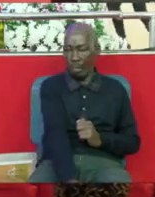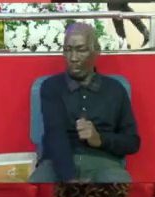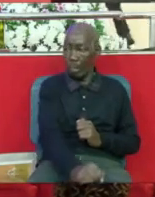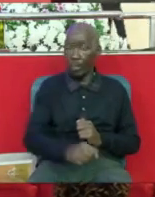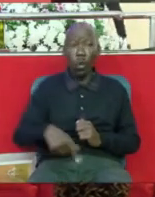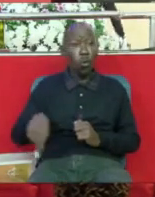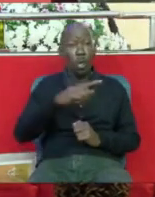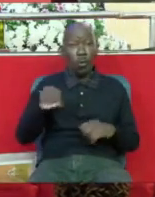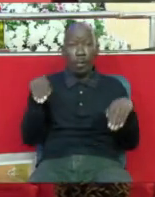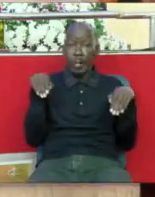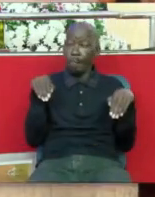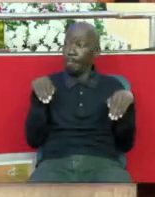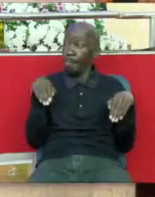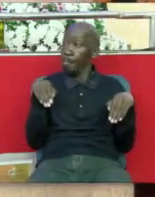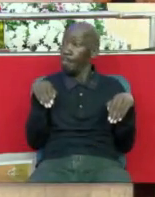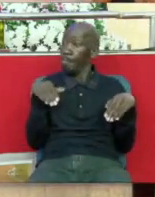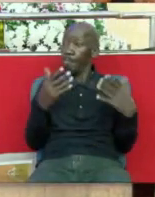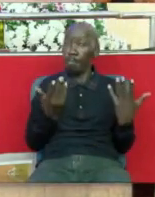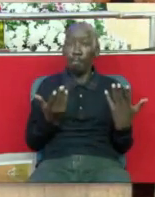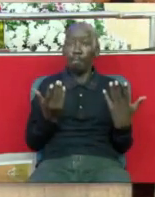We are waiting. Tuangoje.